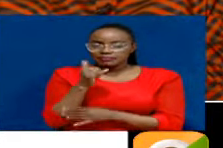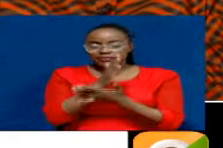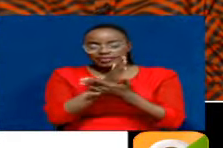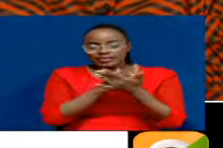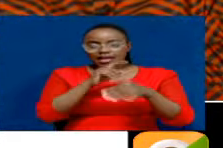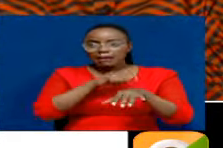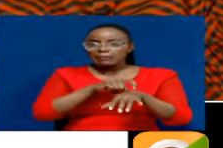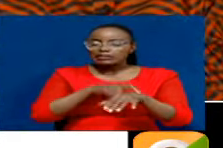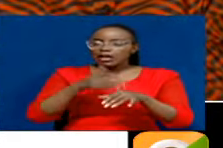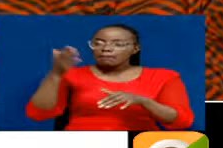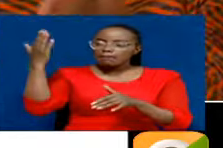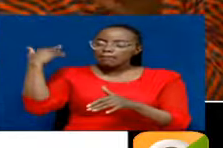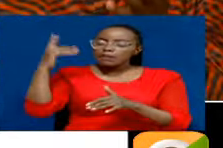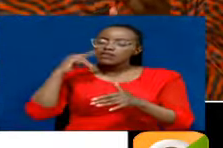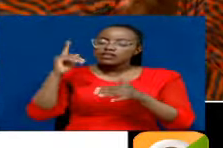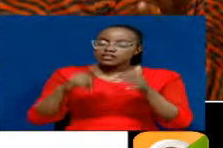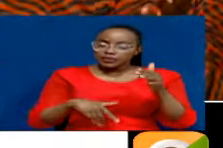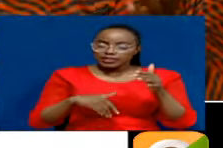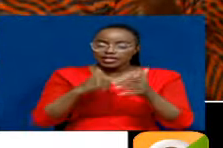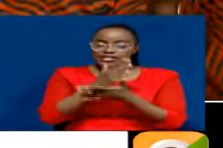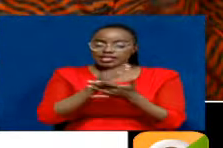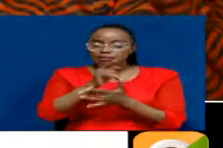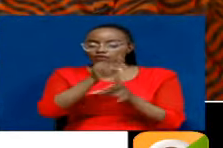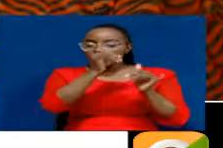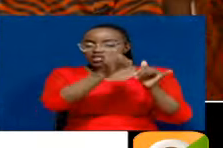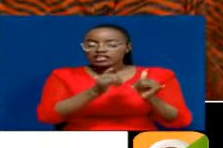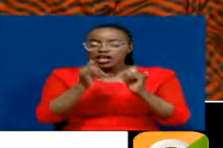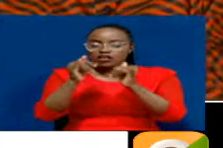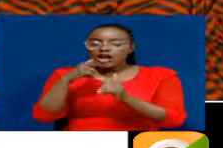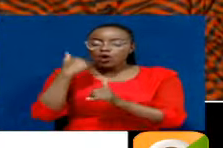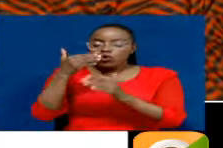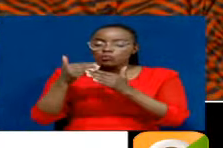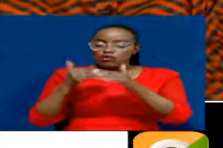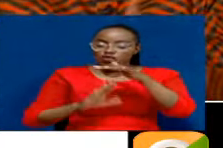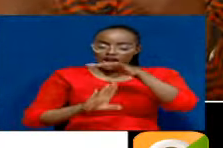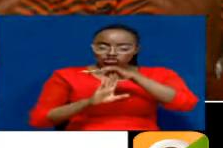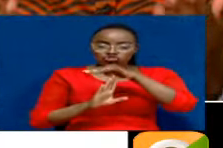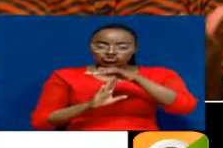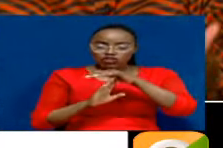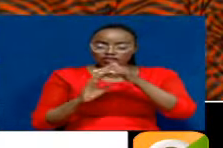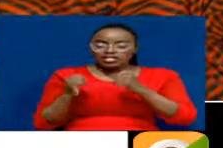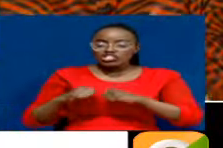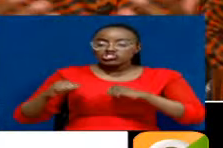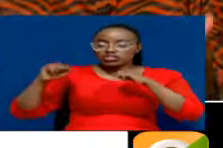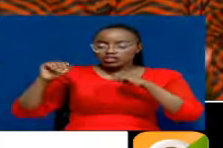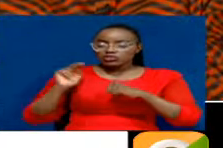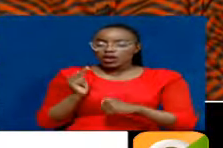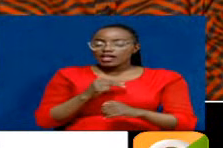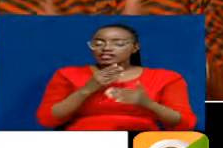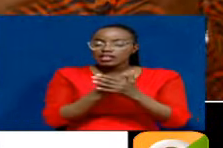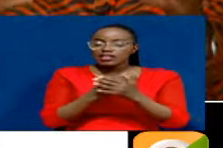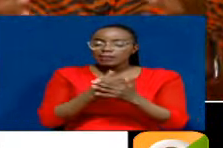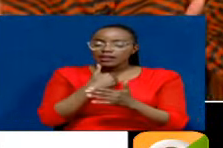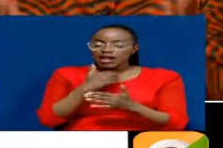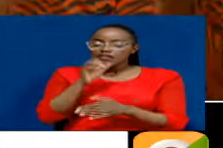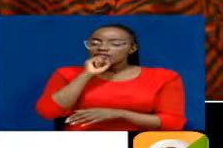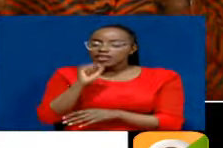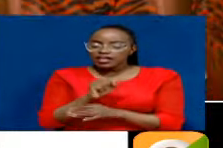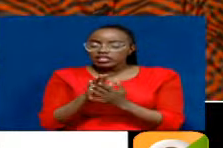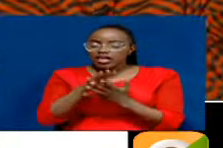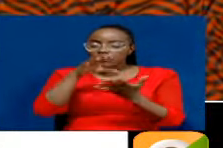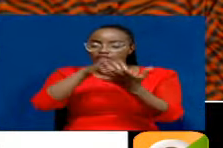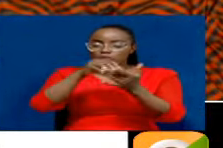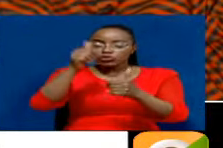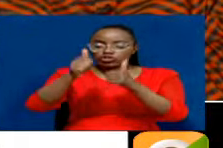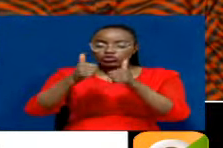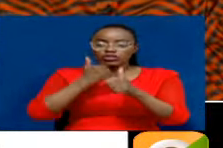some time back he said that although some of these individuals at the helm are seniors to us by the money they have, by the age and the position